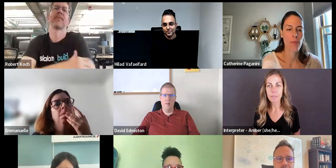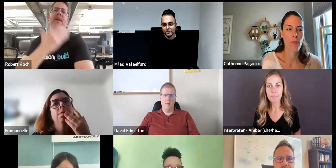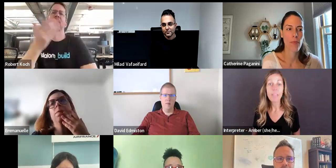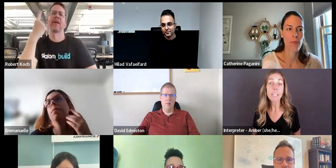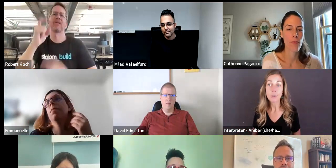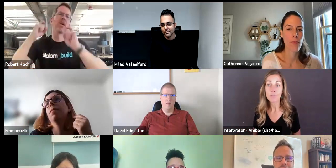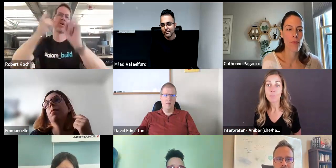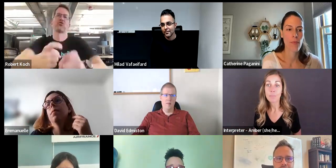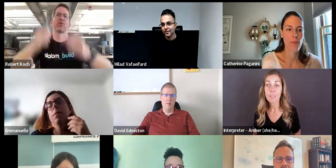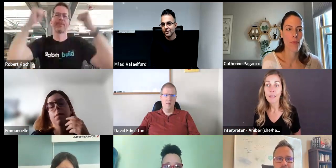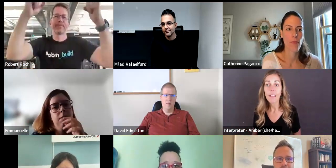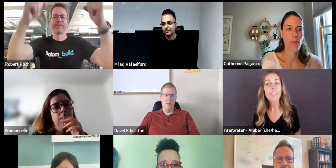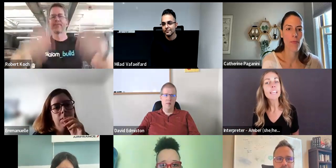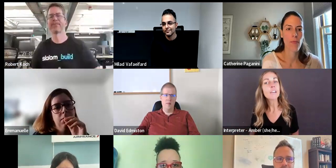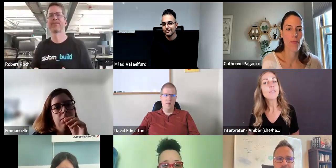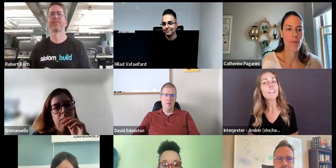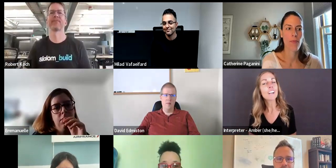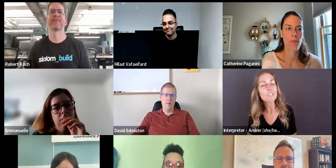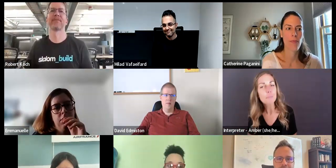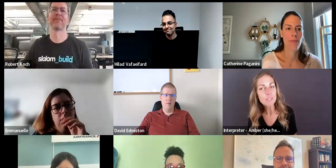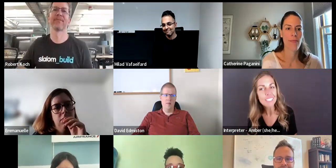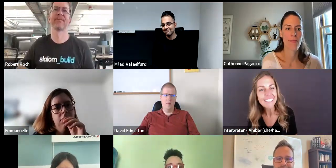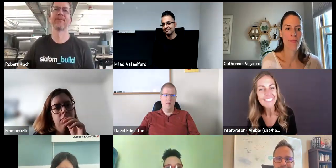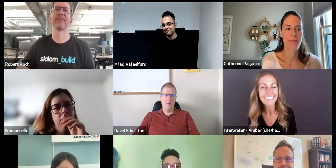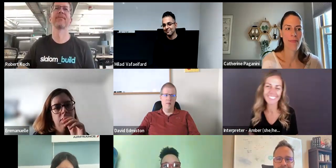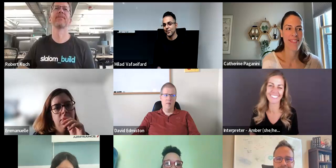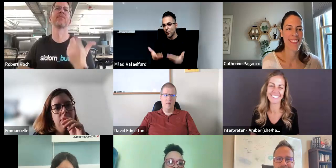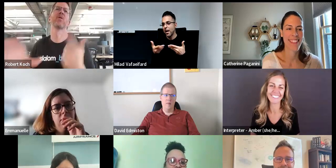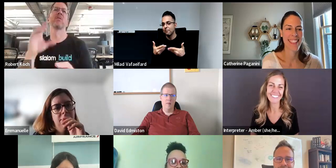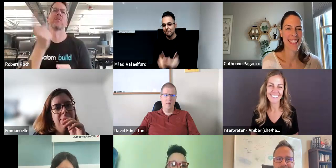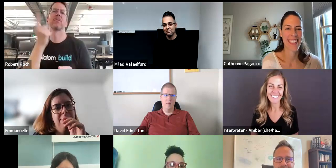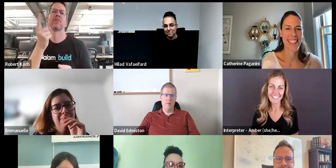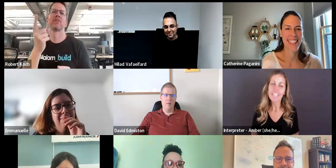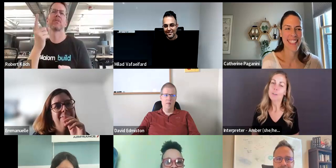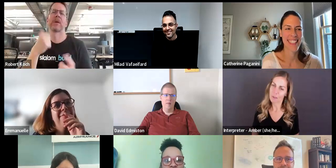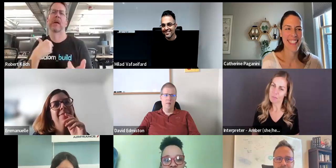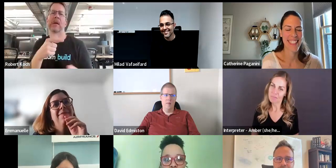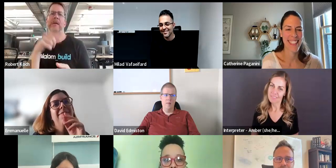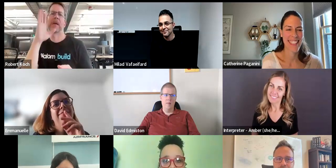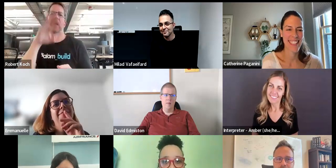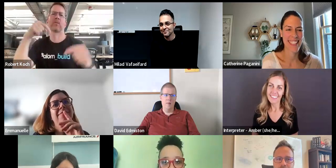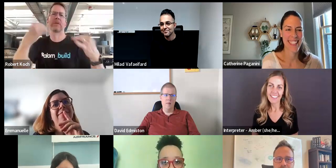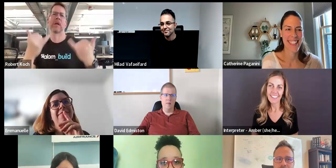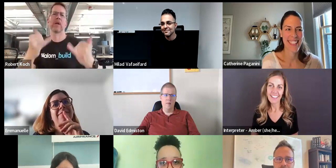Perfect. Thank you. Thank you for your contribution. You're welcome.